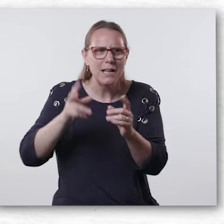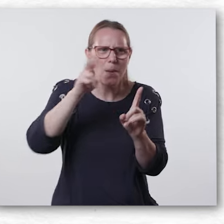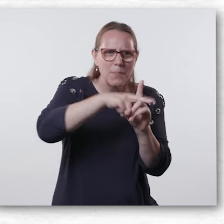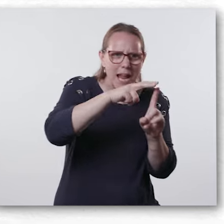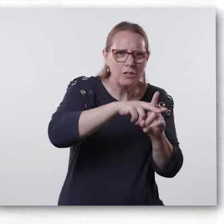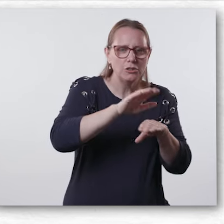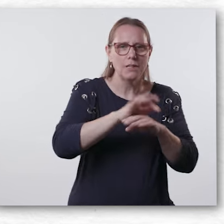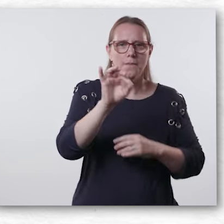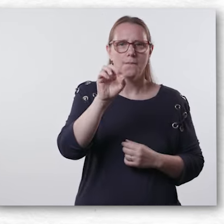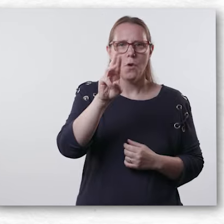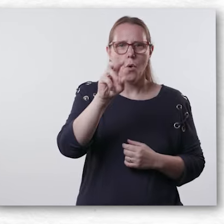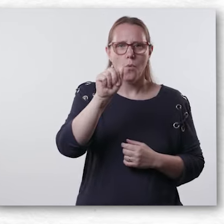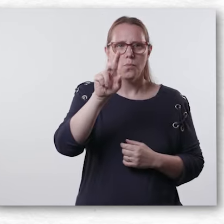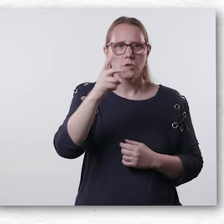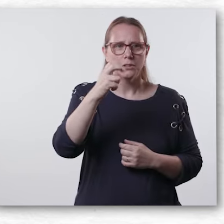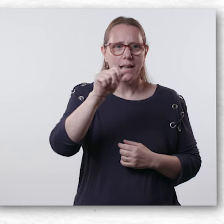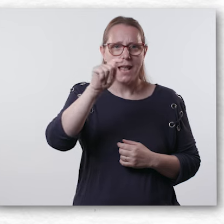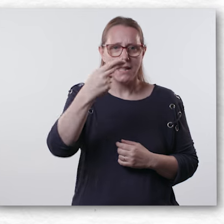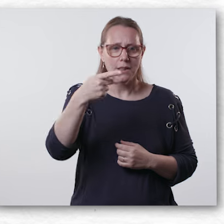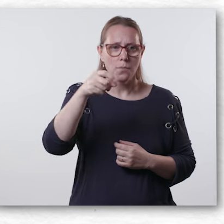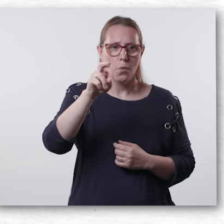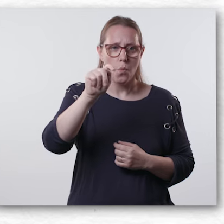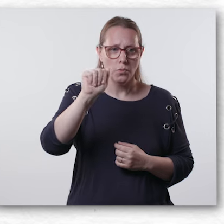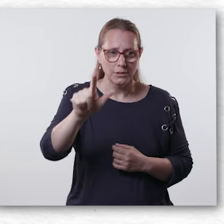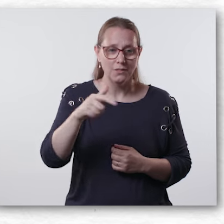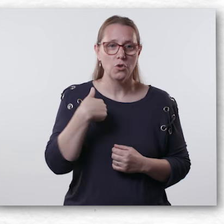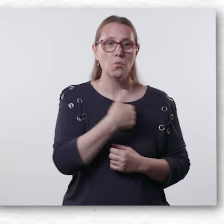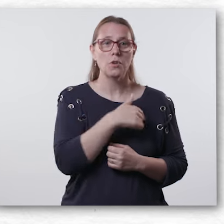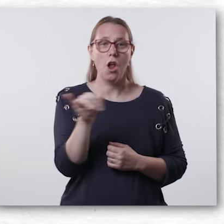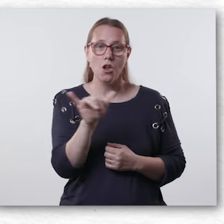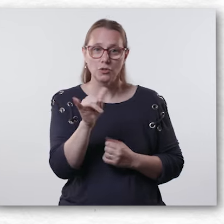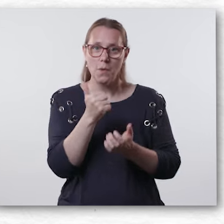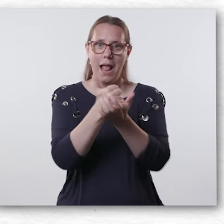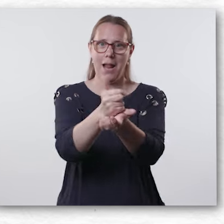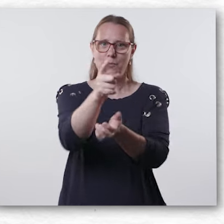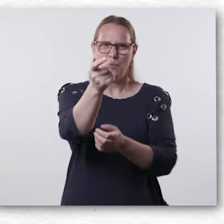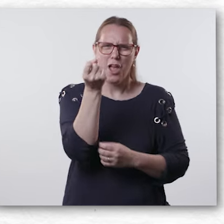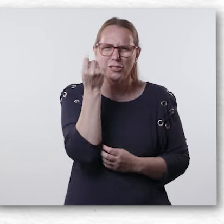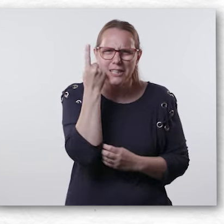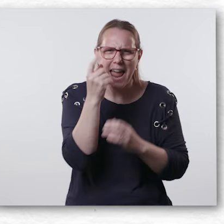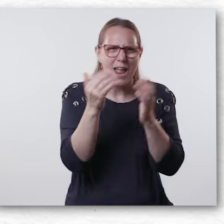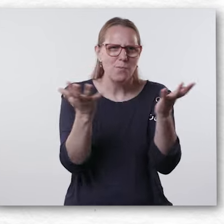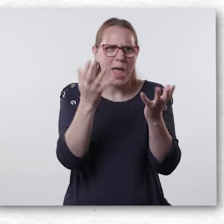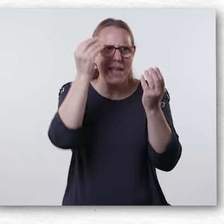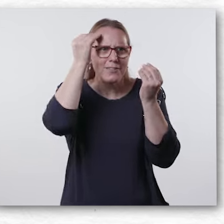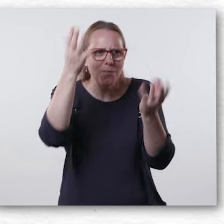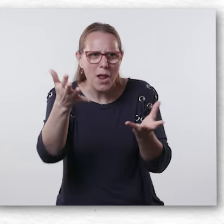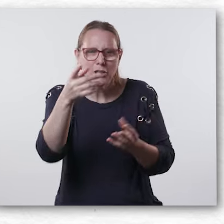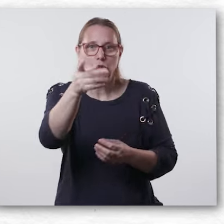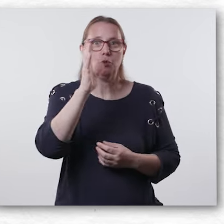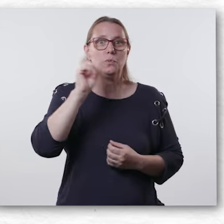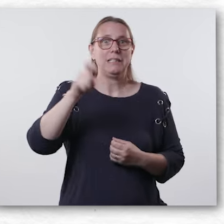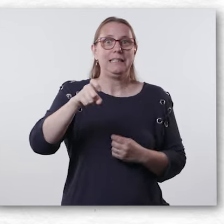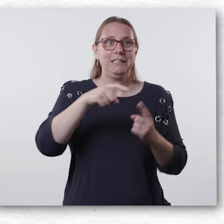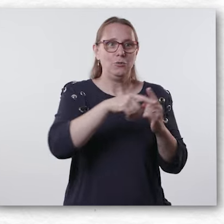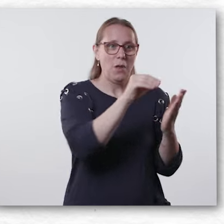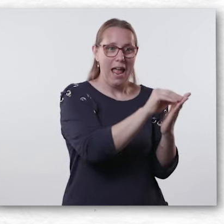portal. We'll also help you understand what information you'll need to enter and how that information will be reviewed.